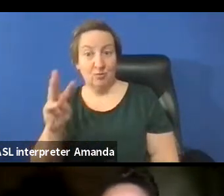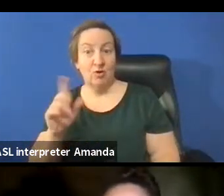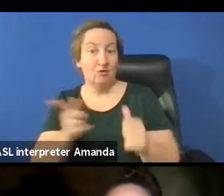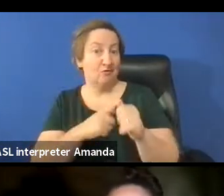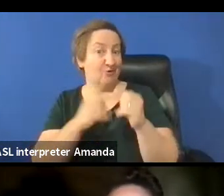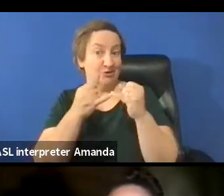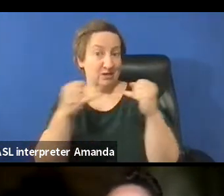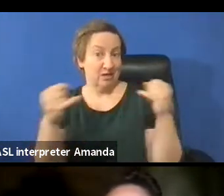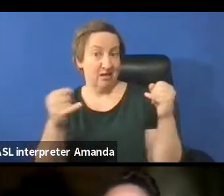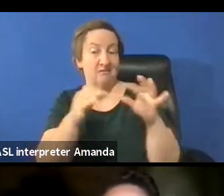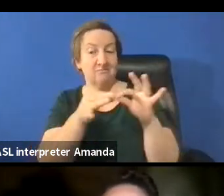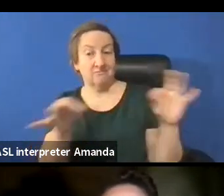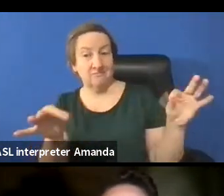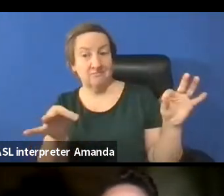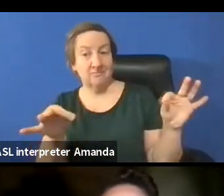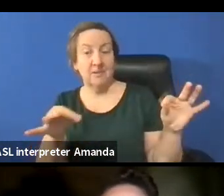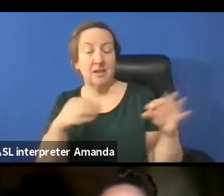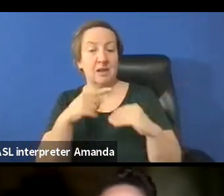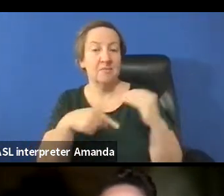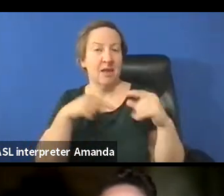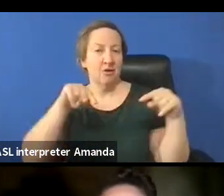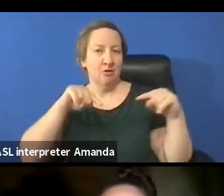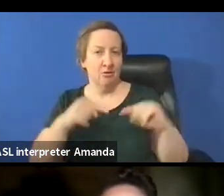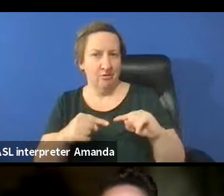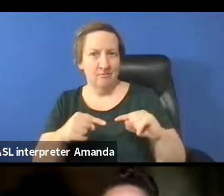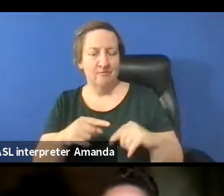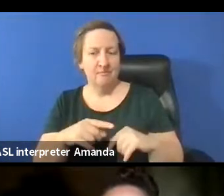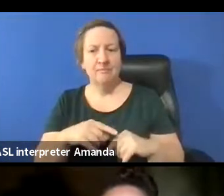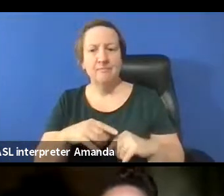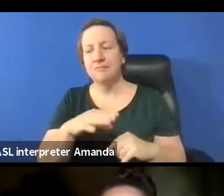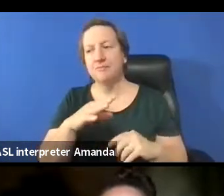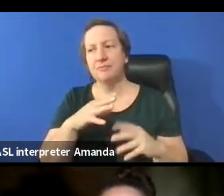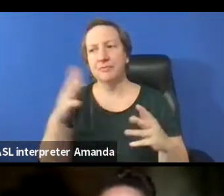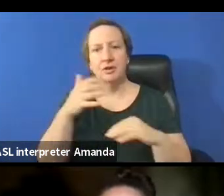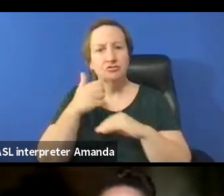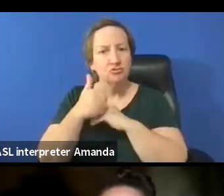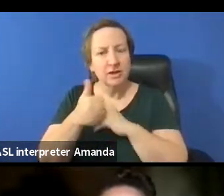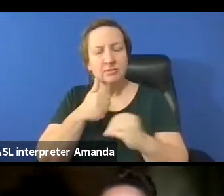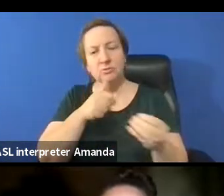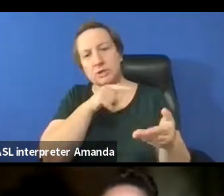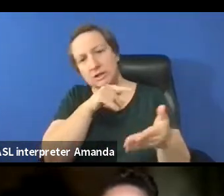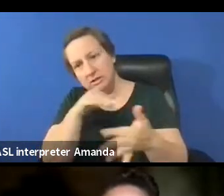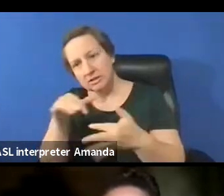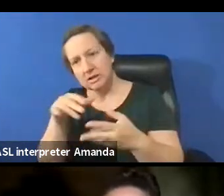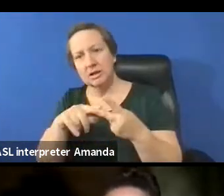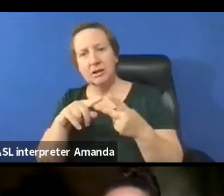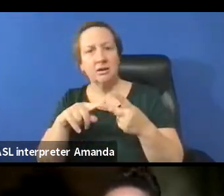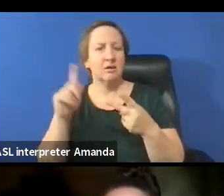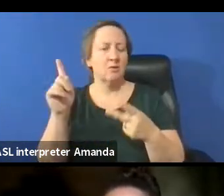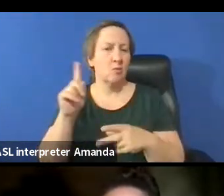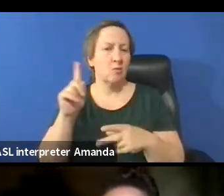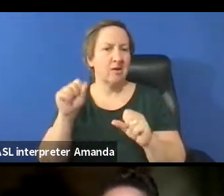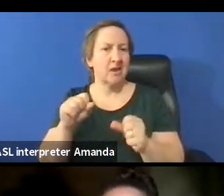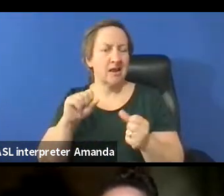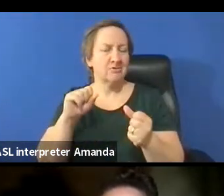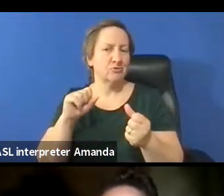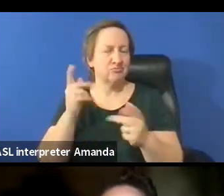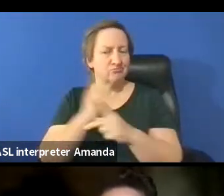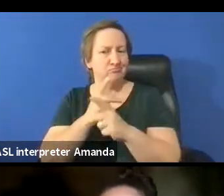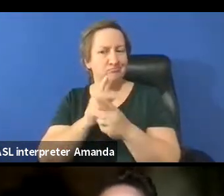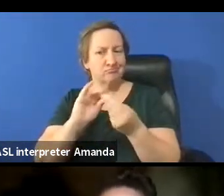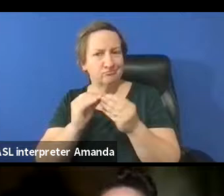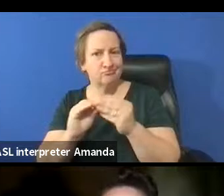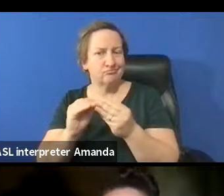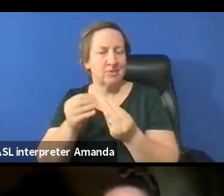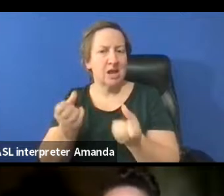line about harms, I know there's a lot of transportation studies where you can actually quantify and put a